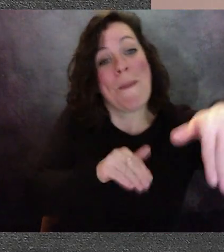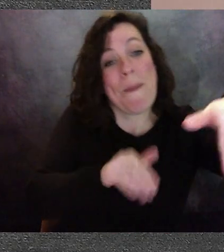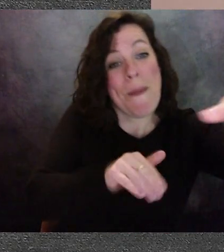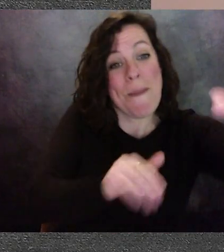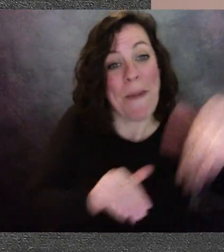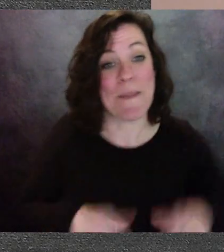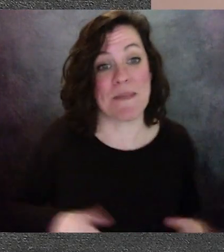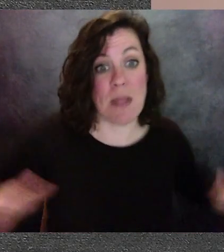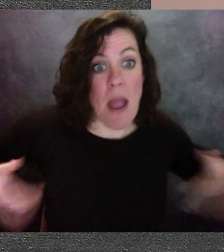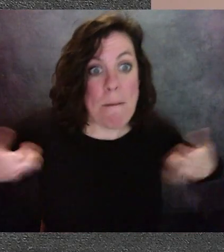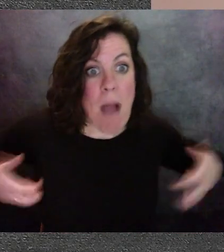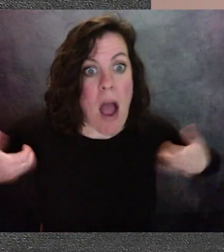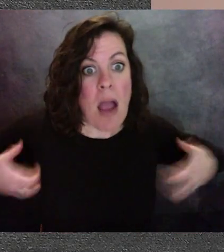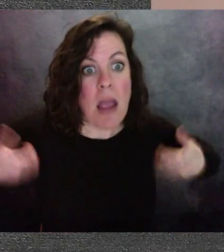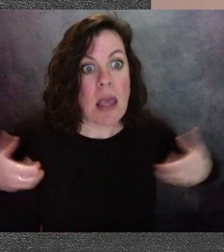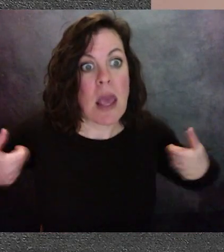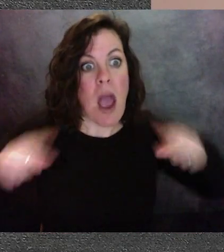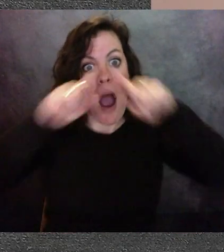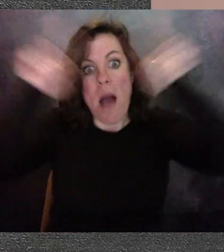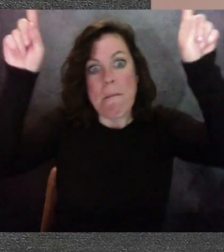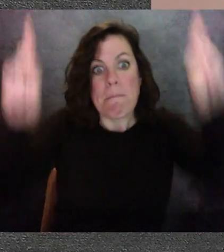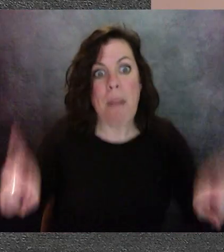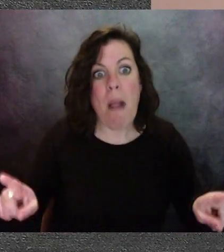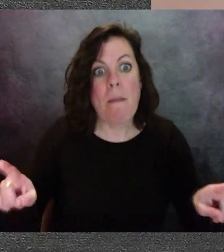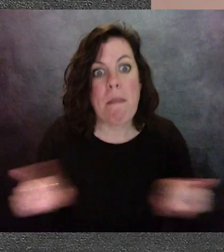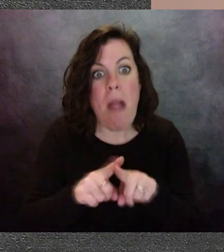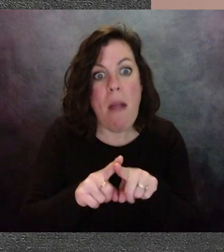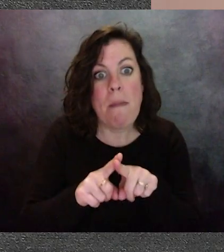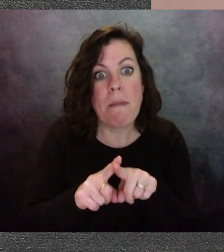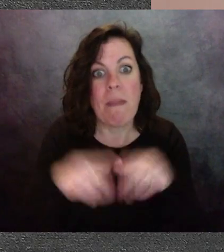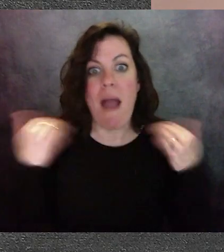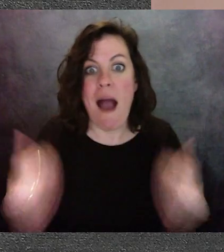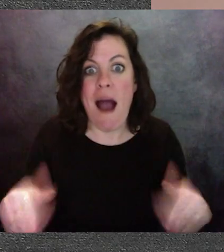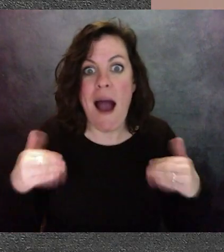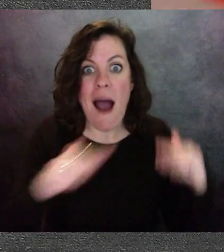Some monkeys make a square. The 4 sides are all the same.